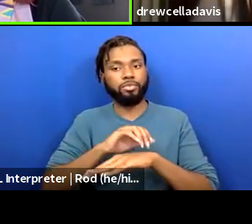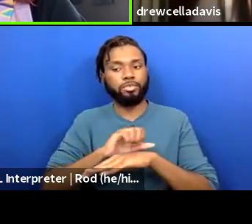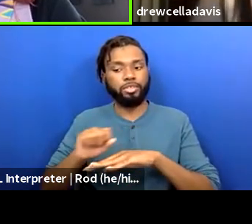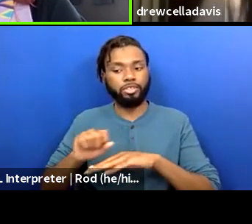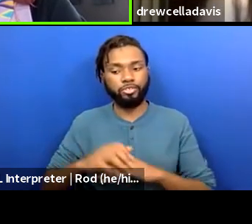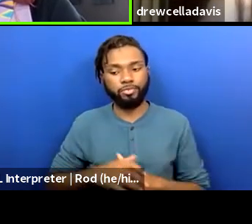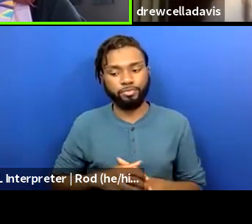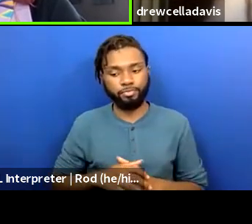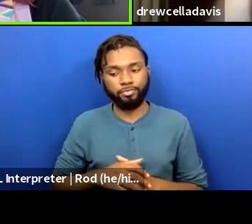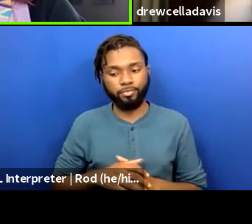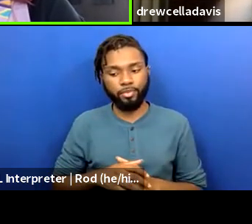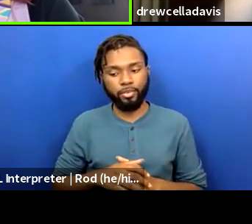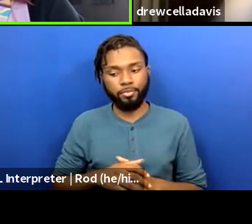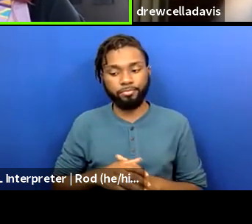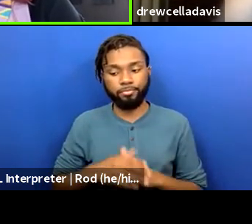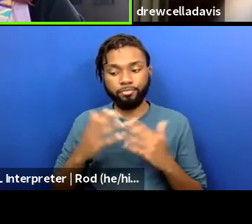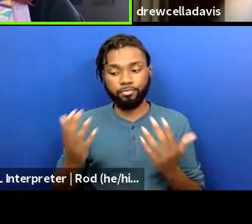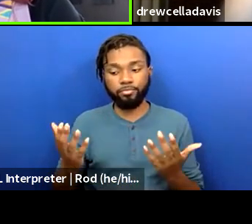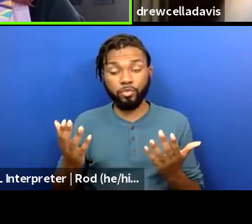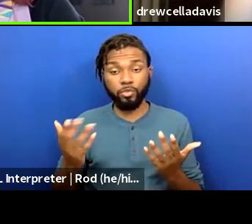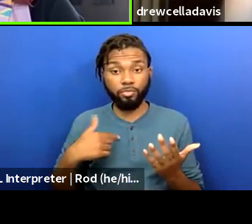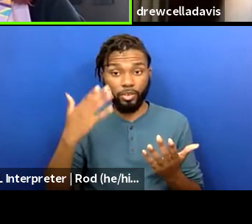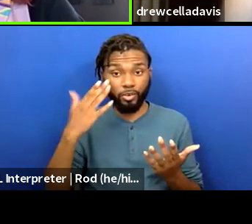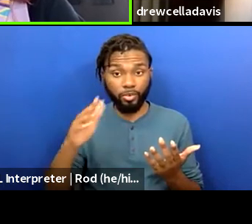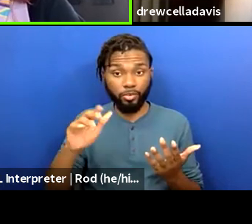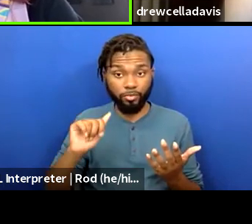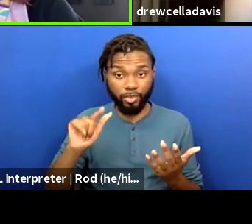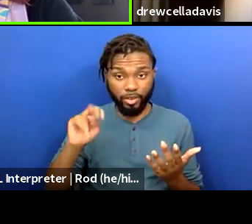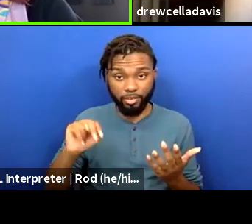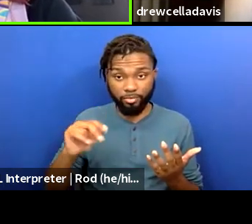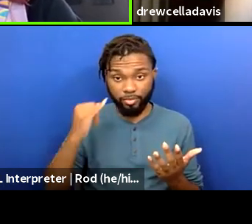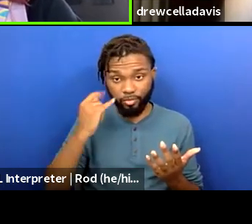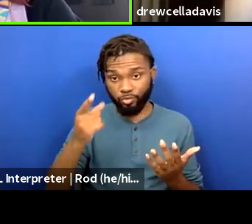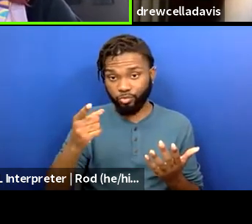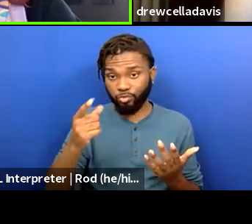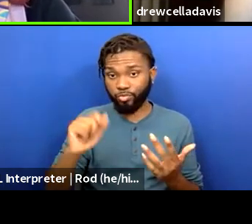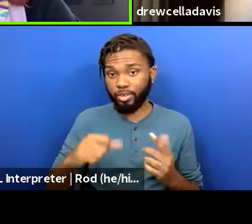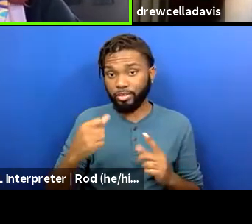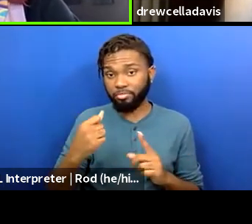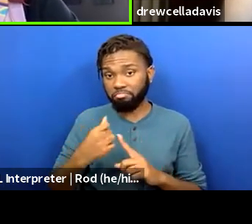So I don't know, Alan, if you can expand on